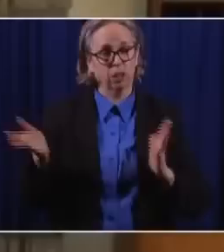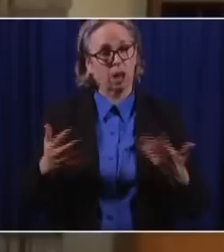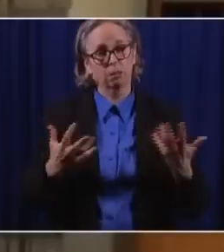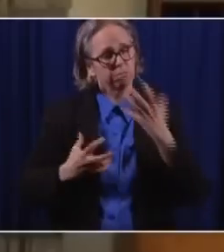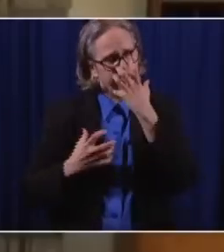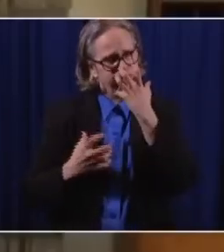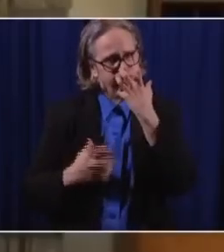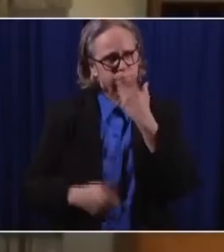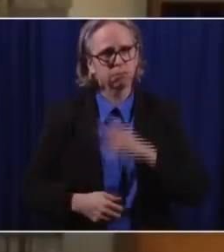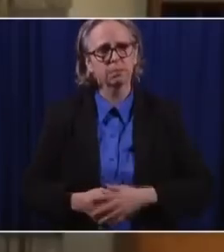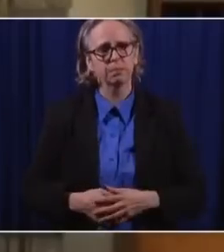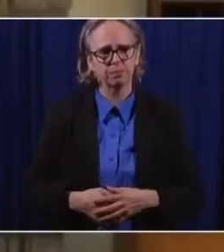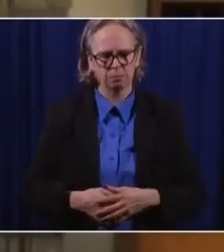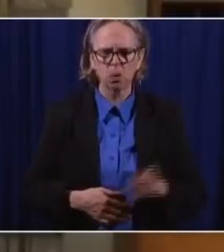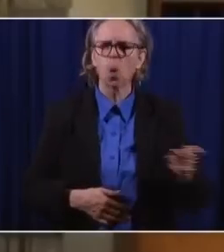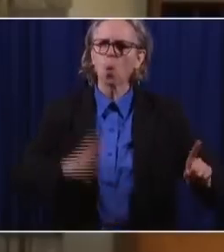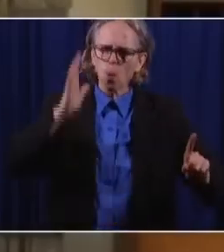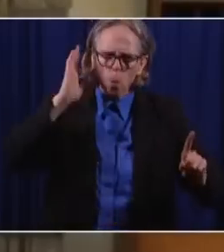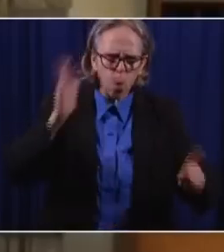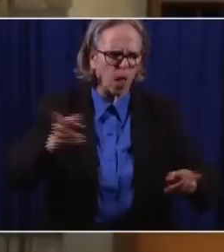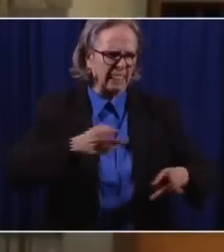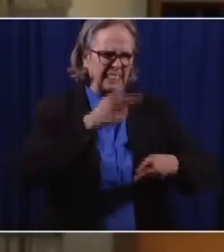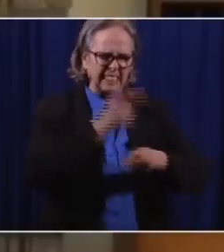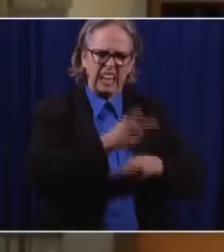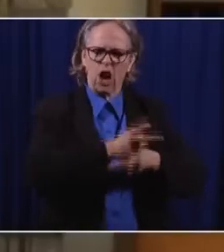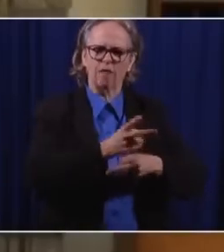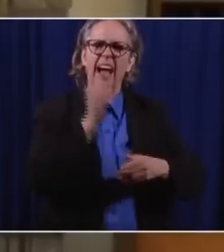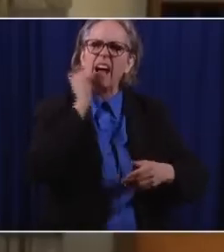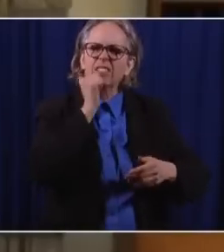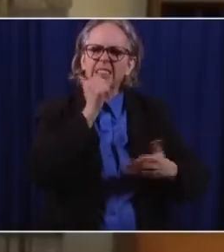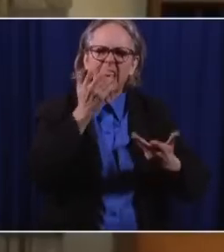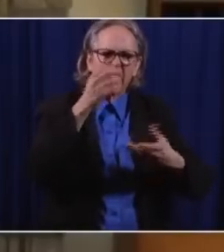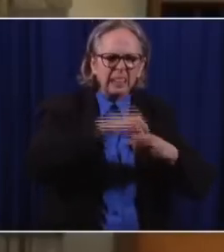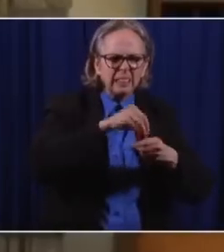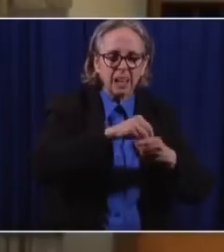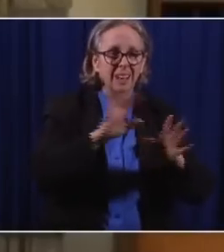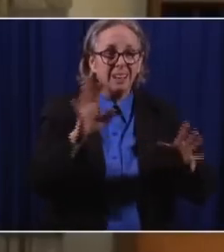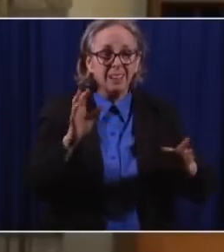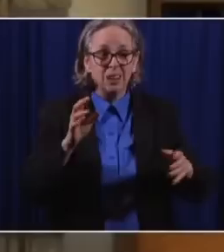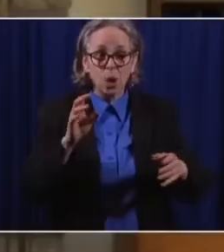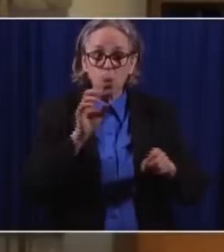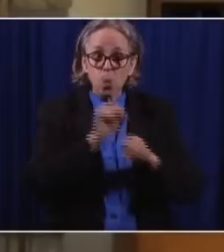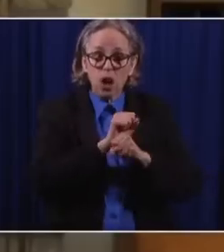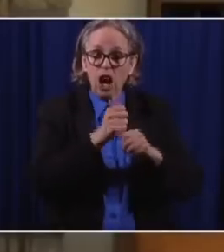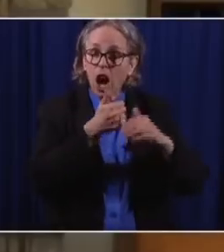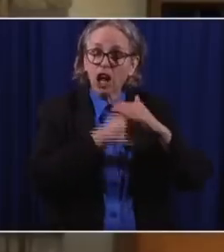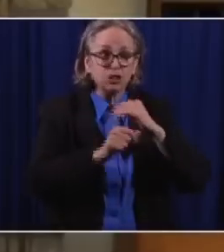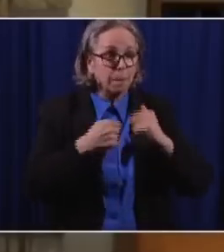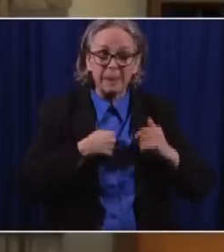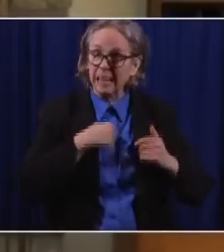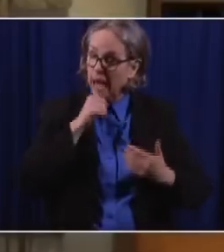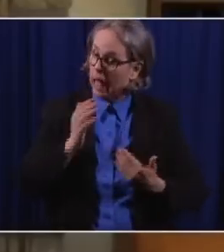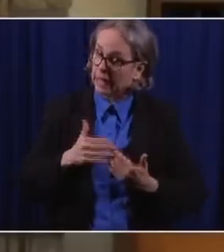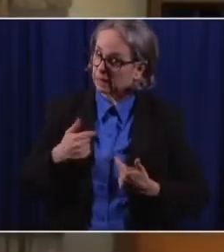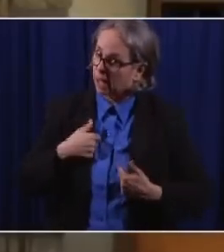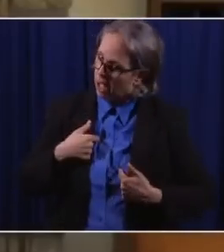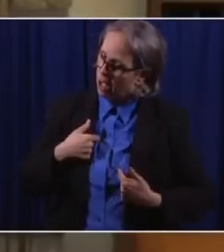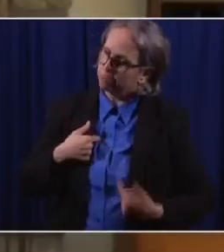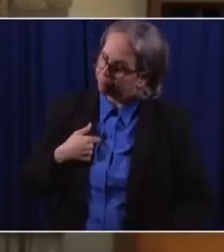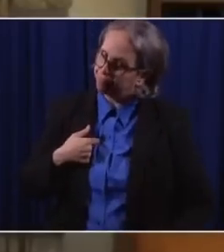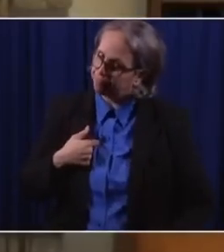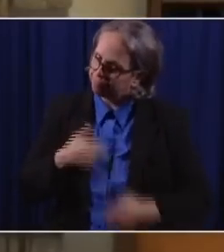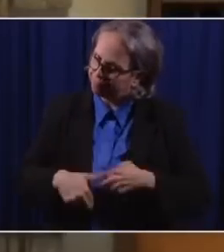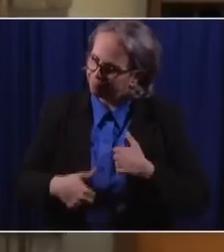to be done every single day. And working for me is not easy, as anybody can tell you. We're very focused on